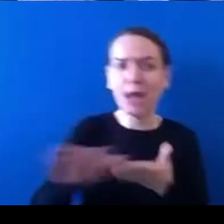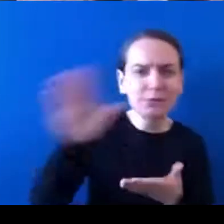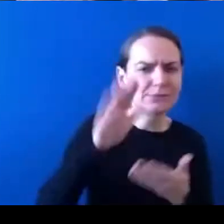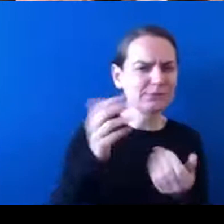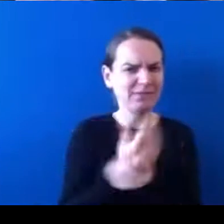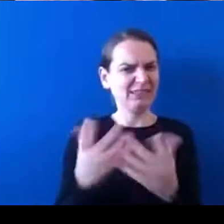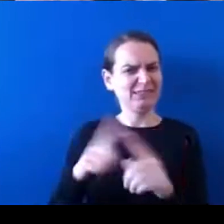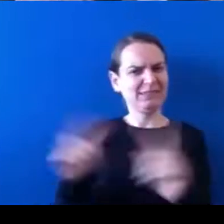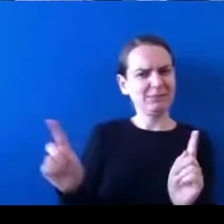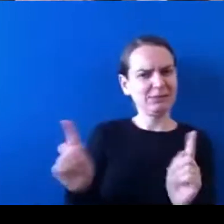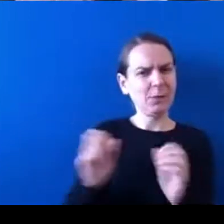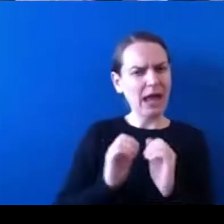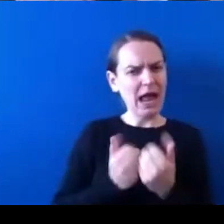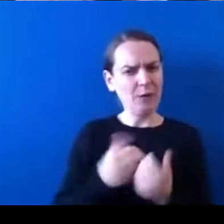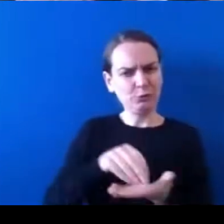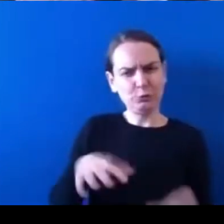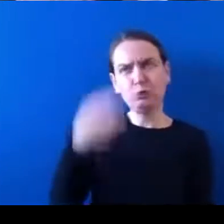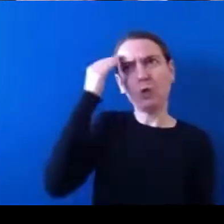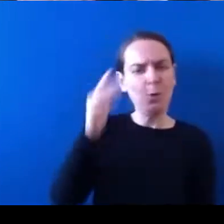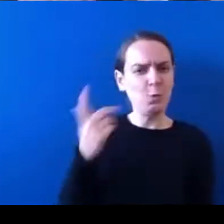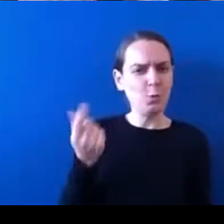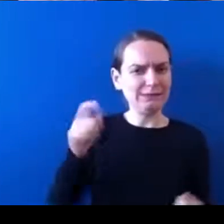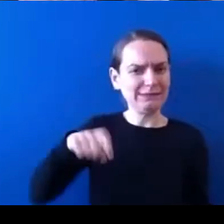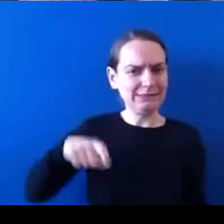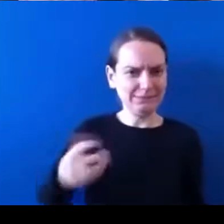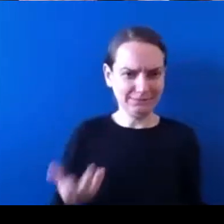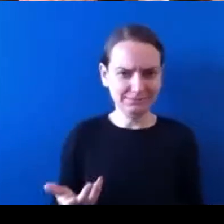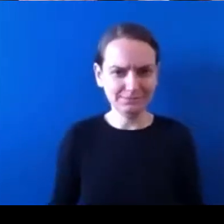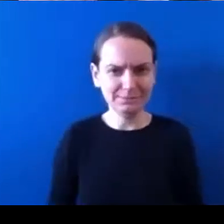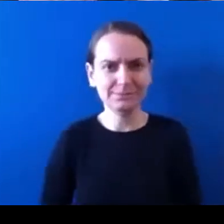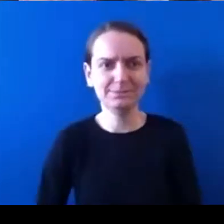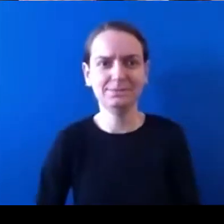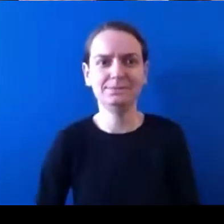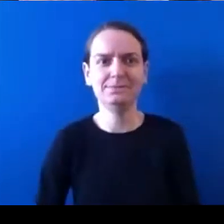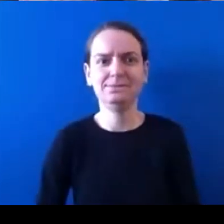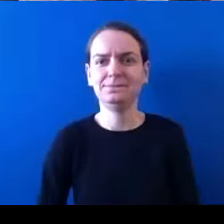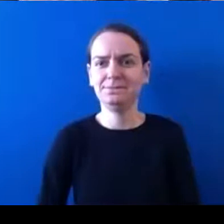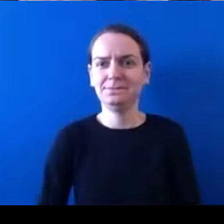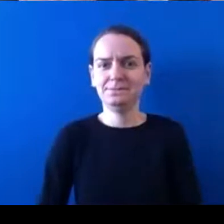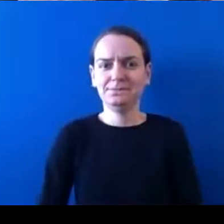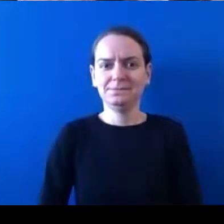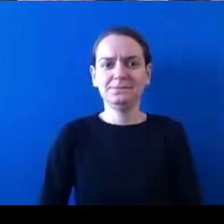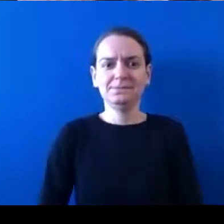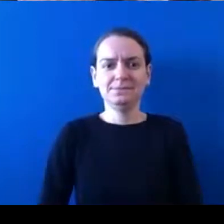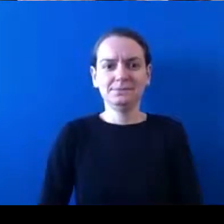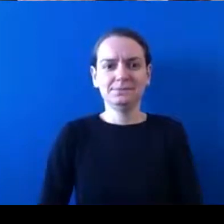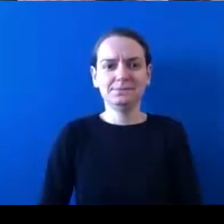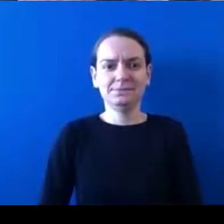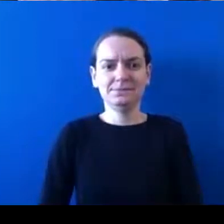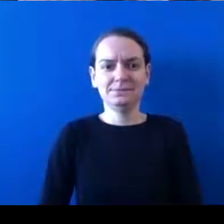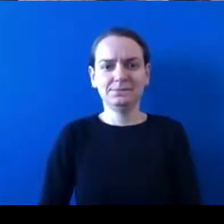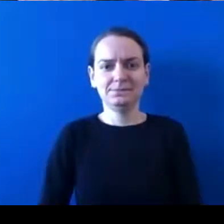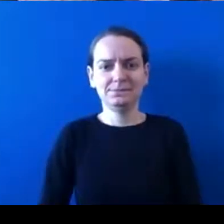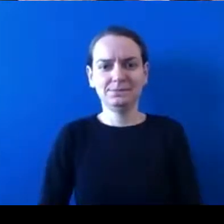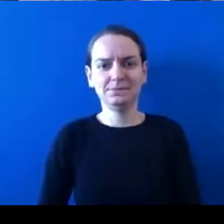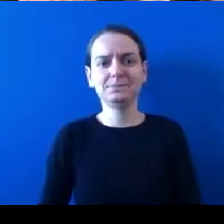Education competency is not the only skill a student will need to succeed in college. There's a photograph